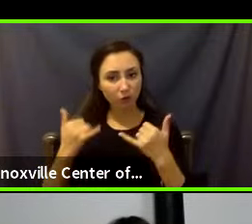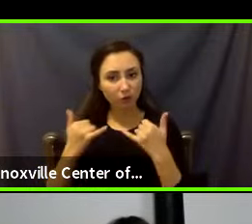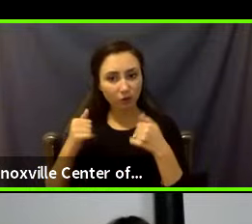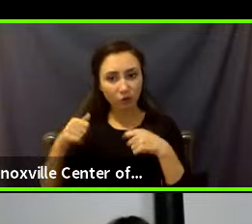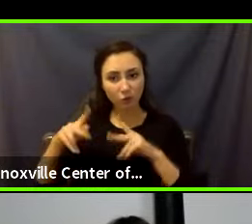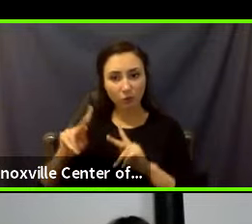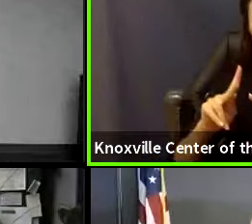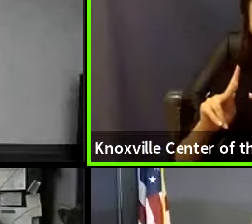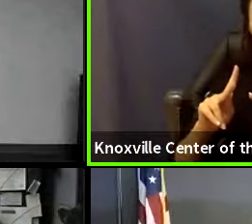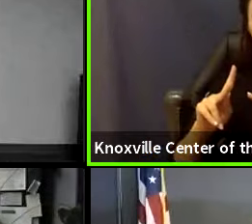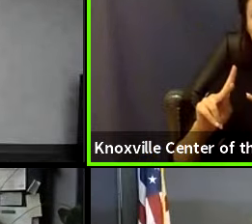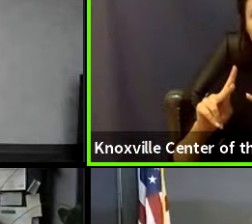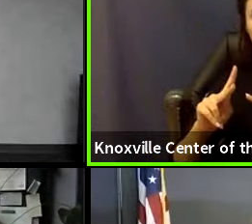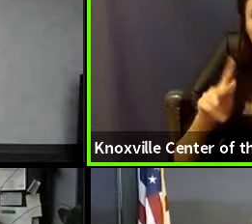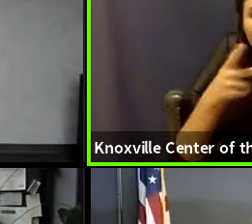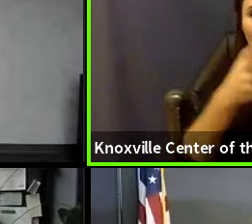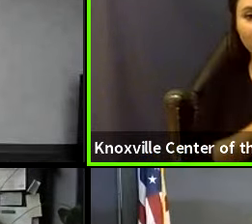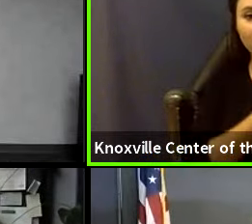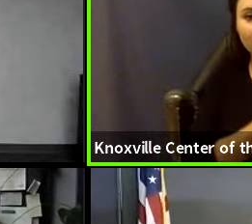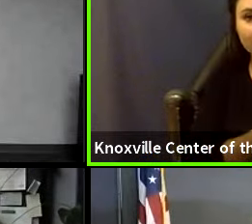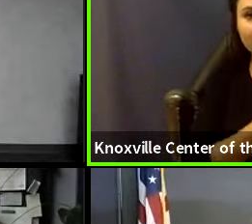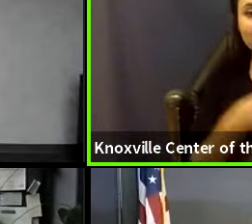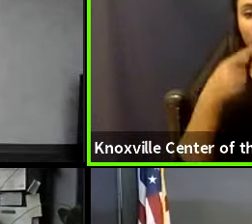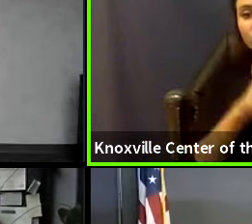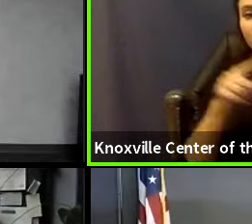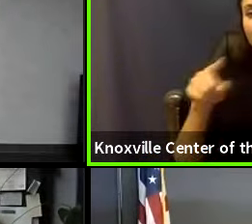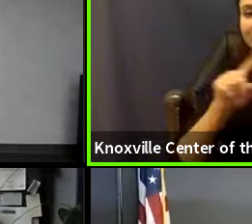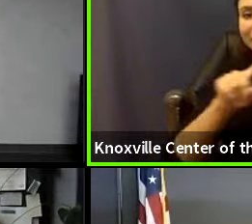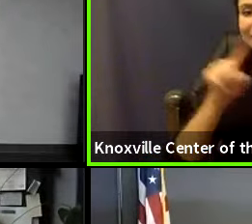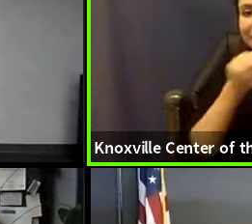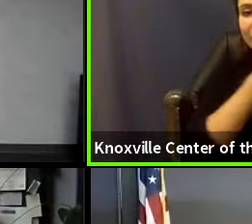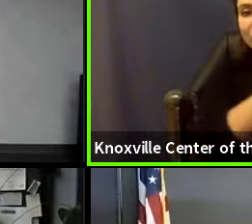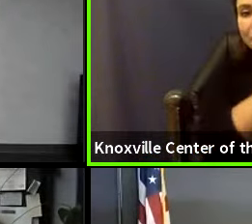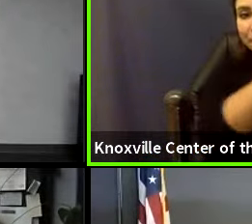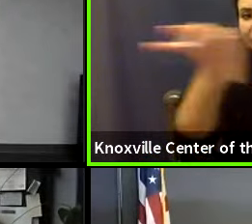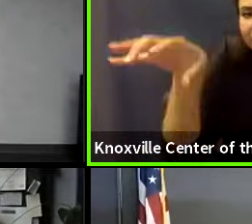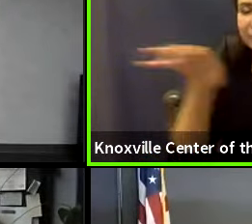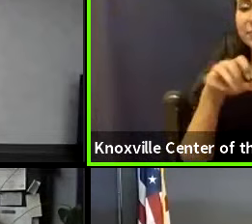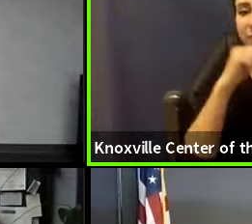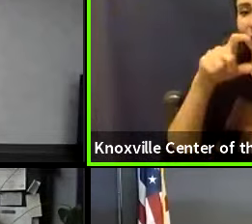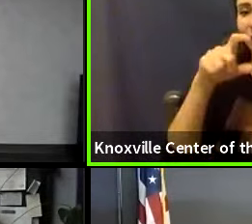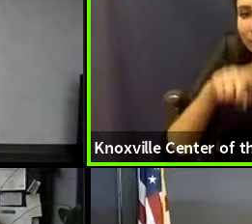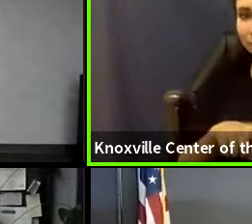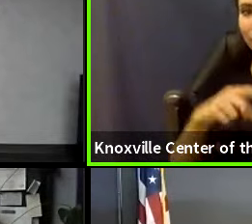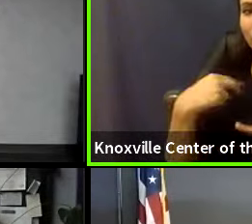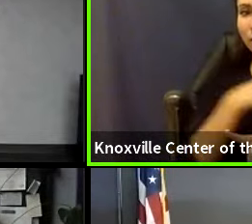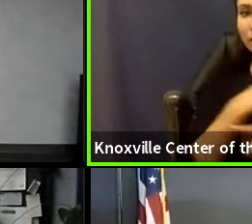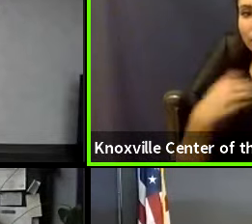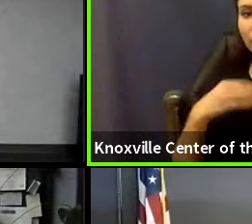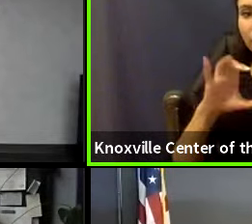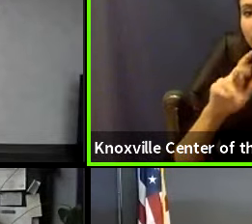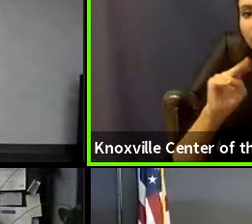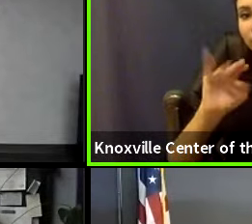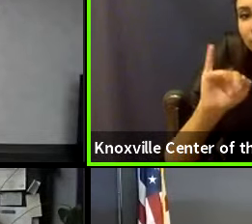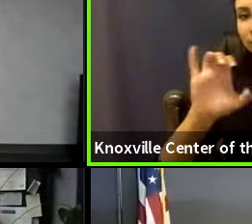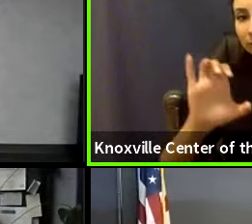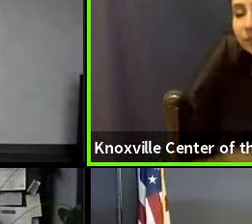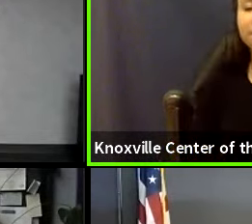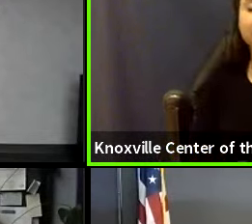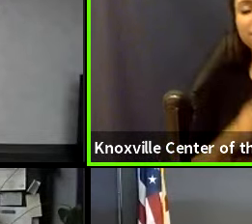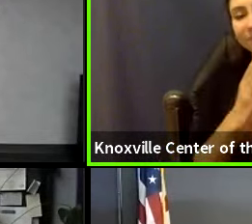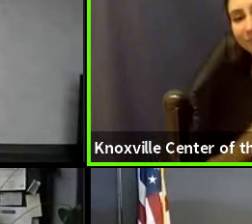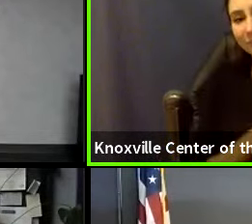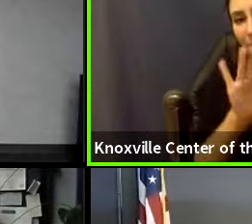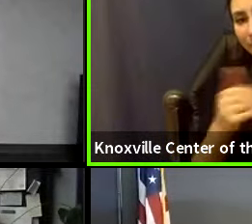allow vaccine to occur in some different places. It's not totally dependent on us having a clinic. So again, some of that